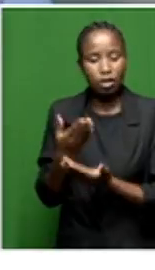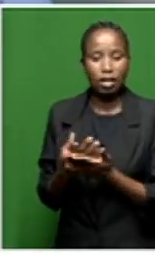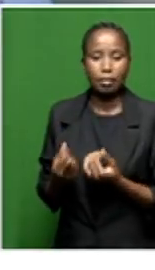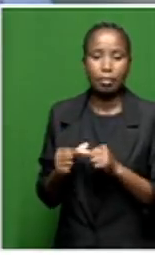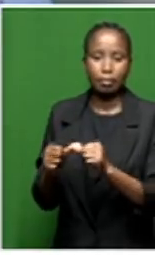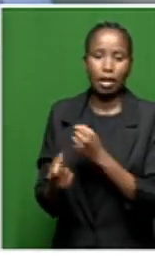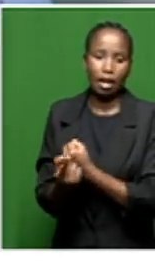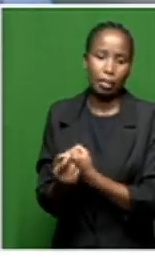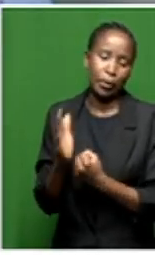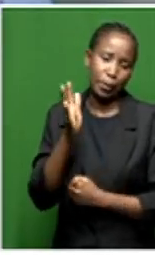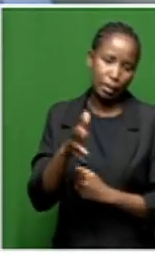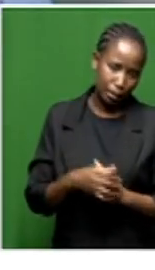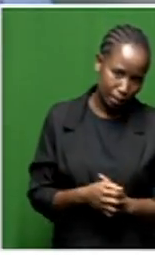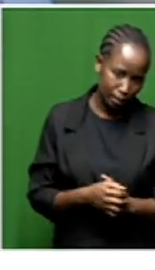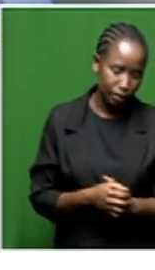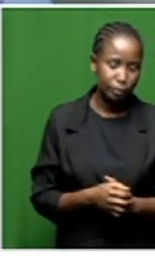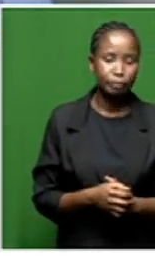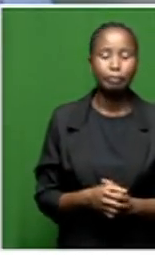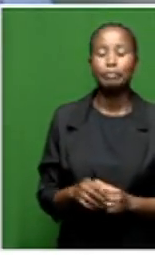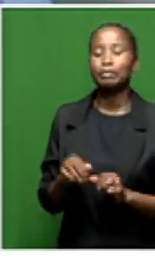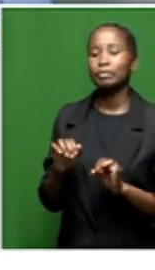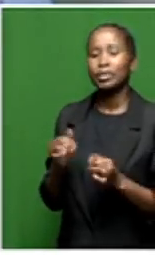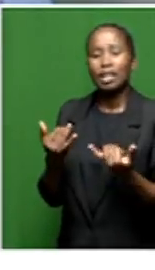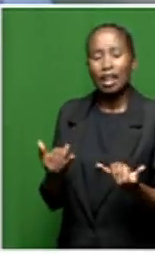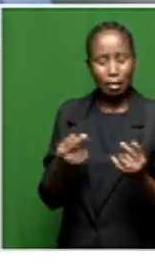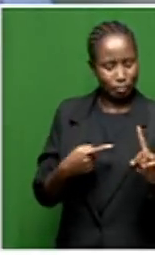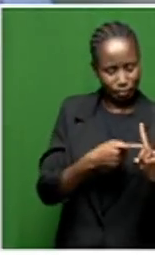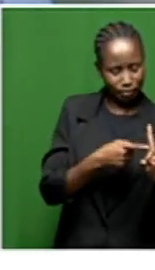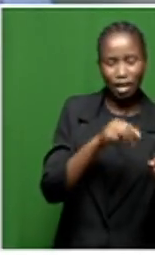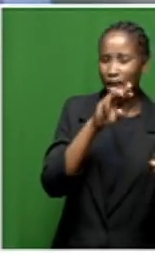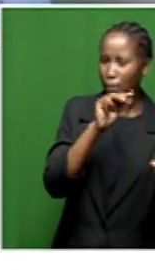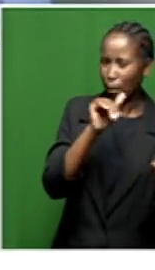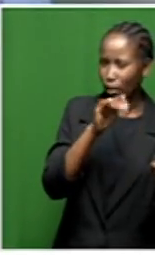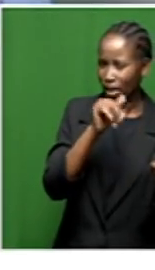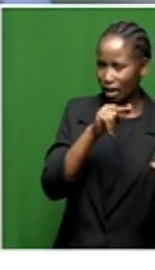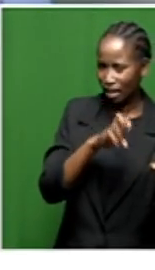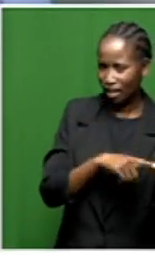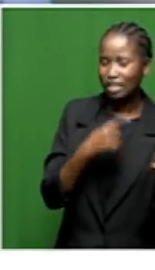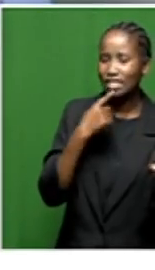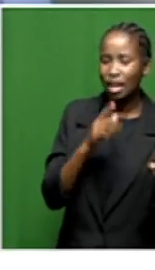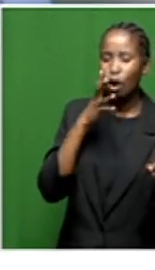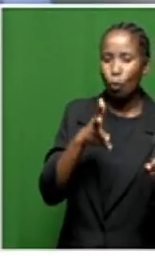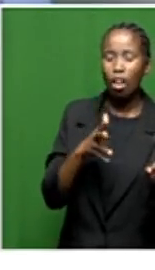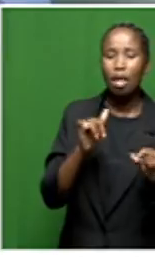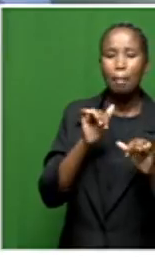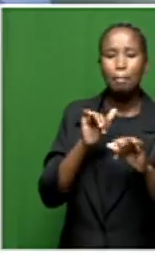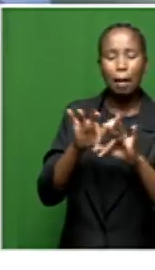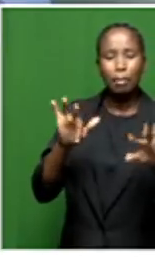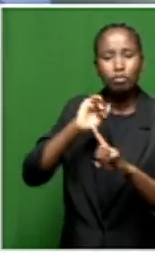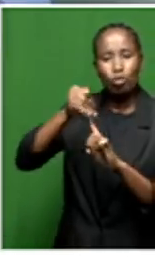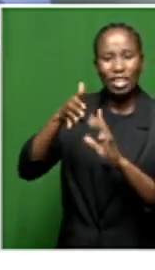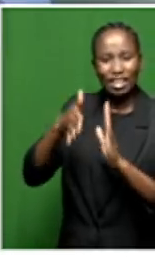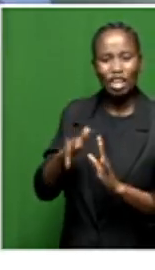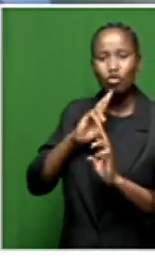And also, General Lebeya, Mr. Mabuyane says that he will be taking the Public Protector's report on review into